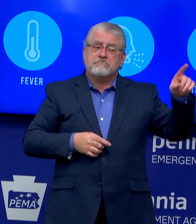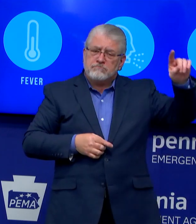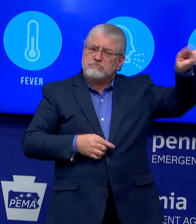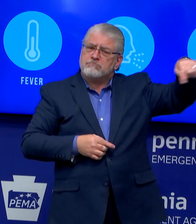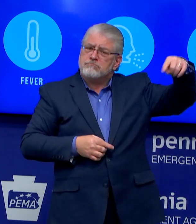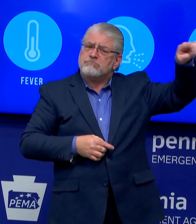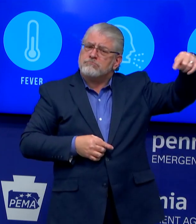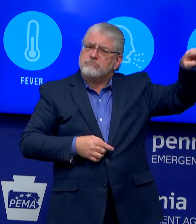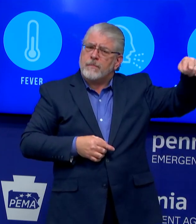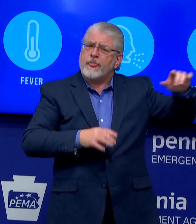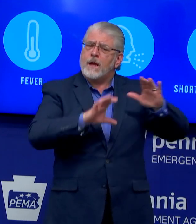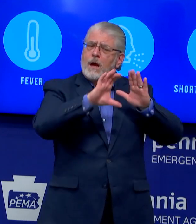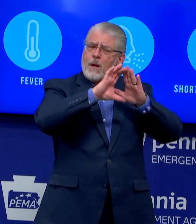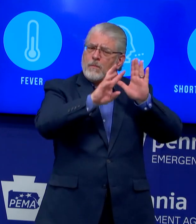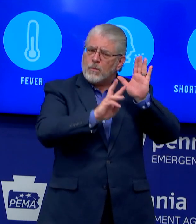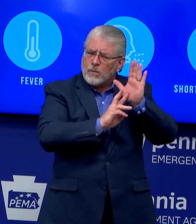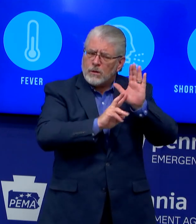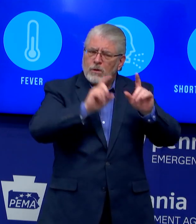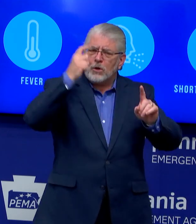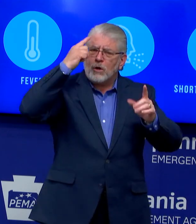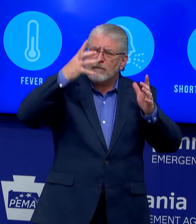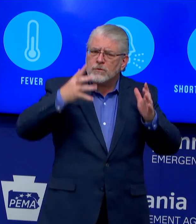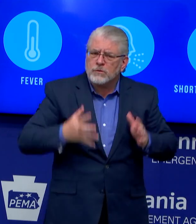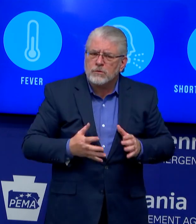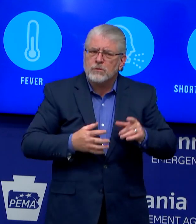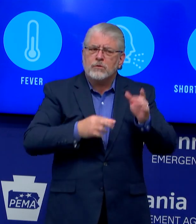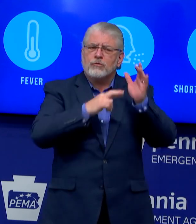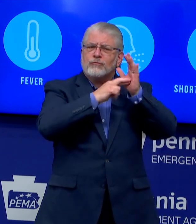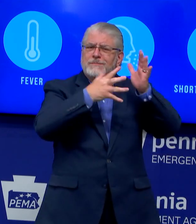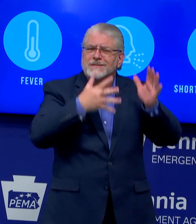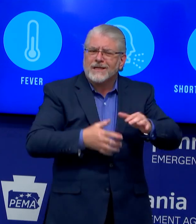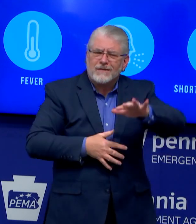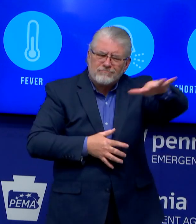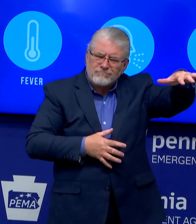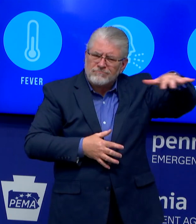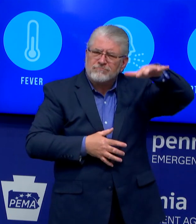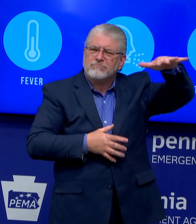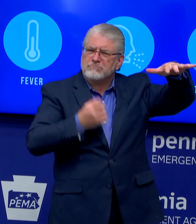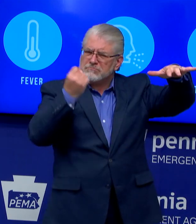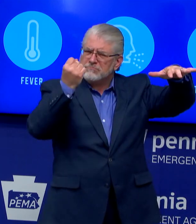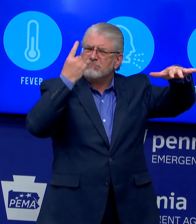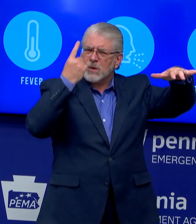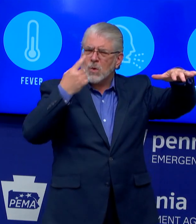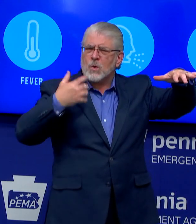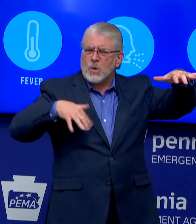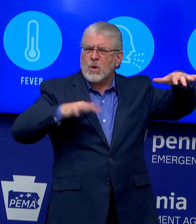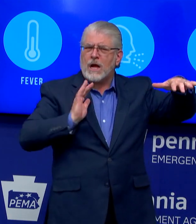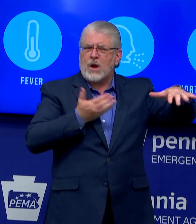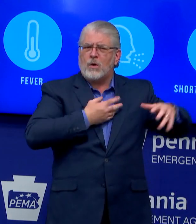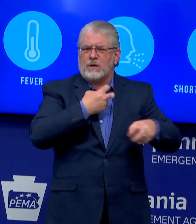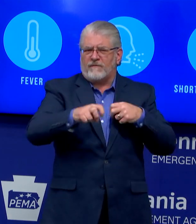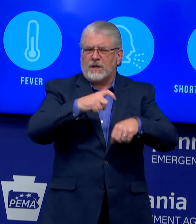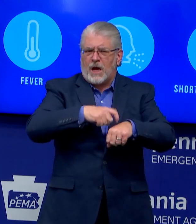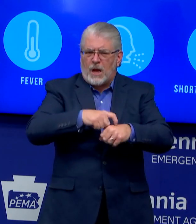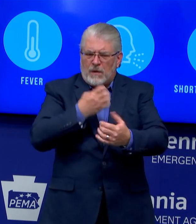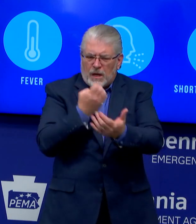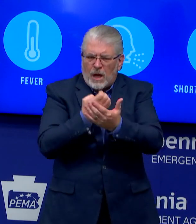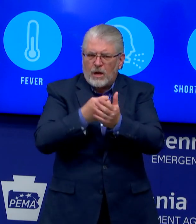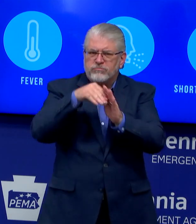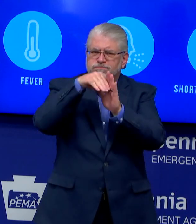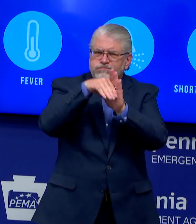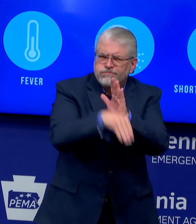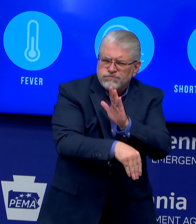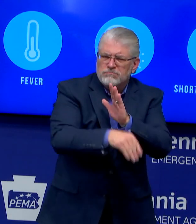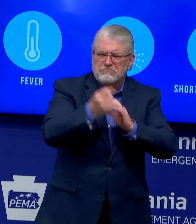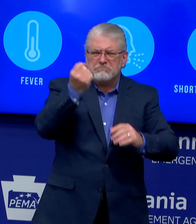of Pennsylvania as well as the nation. But I want to emphasize, from a public health perspective, it has been